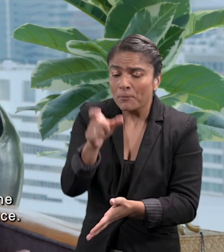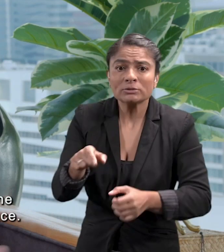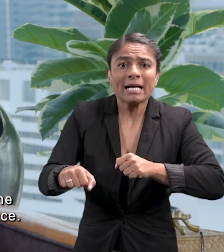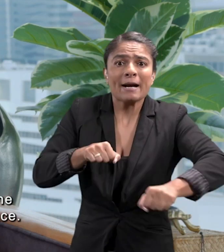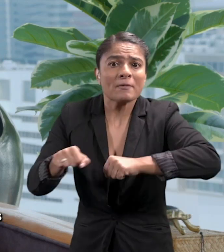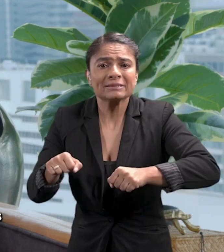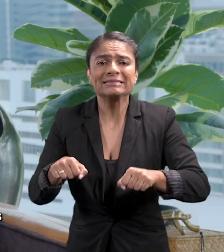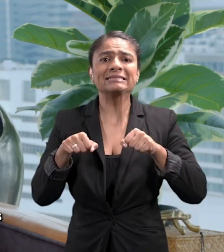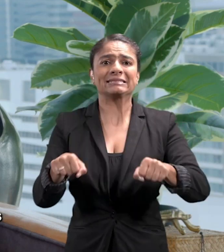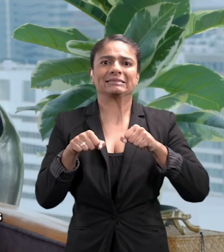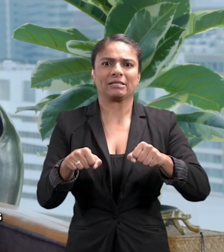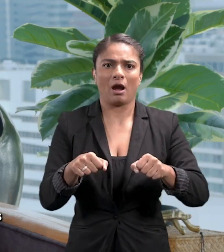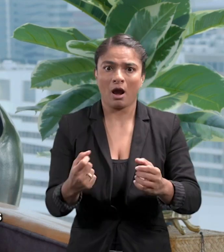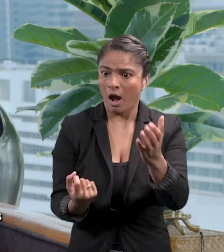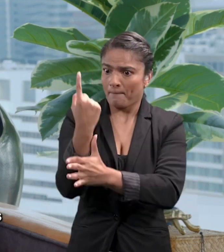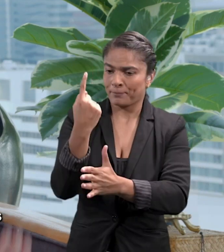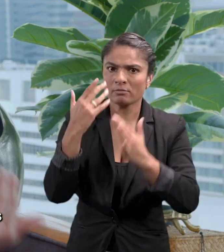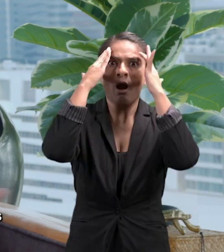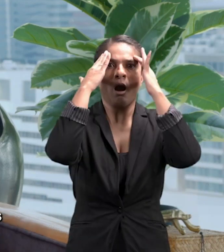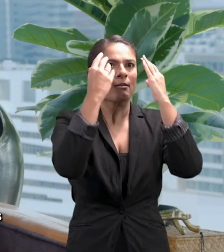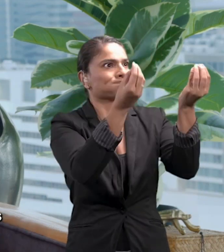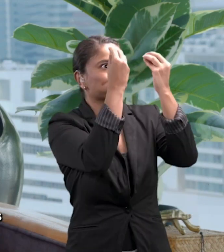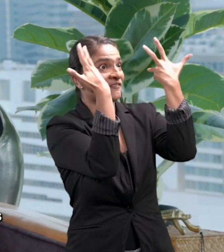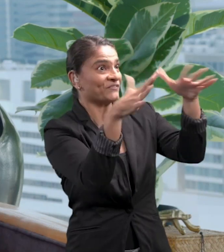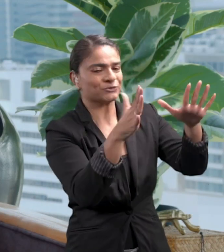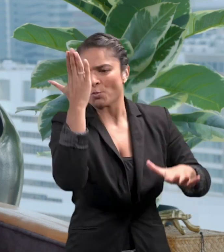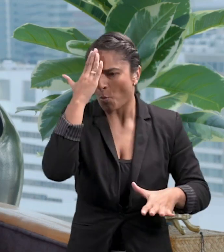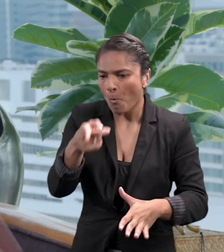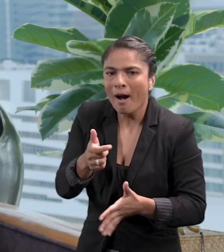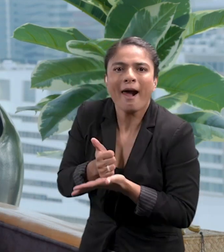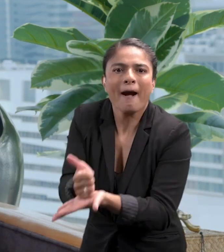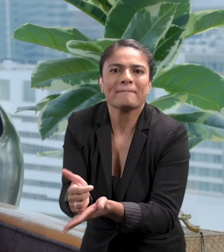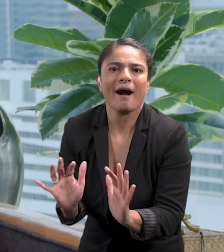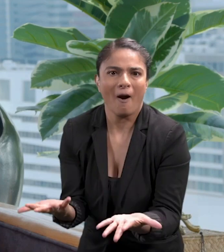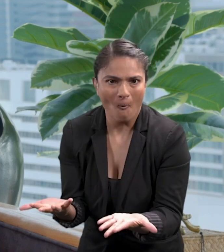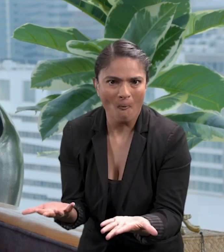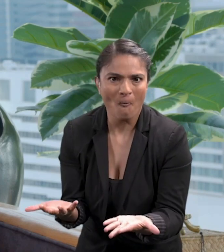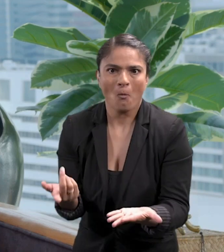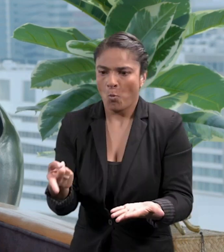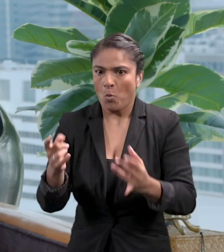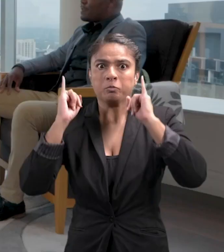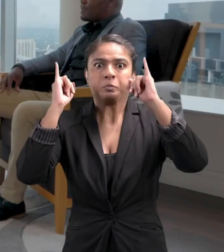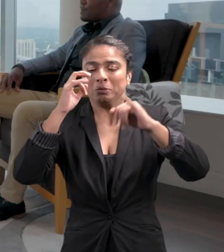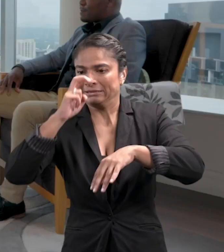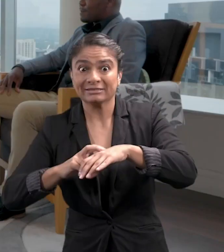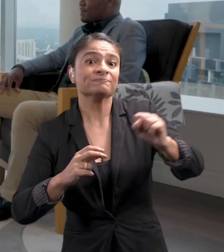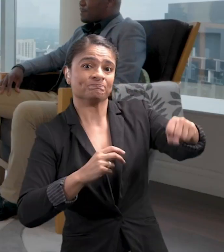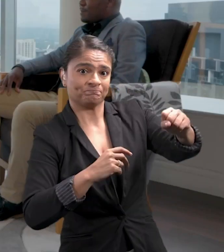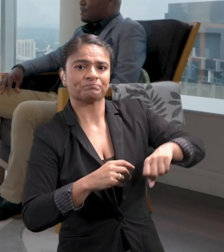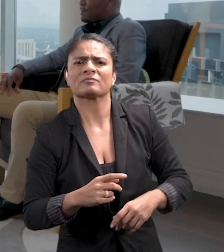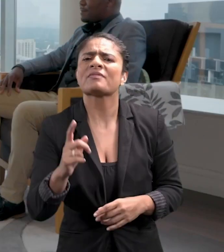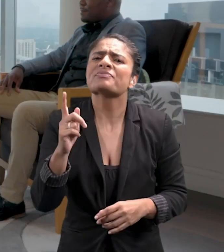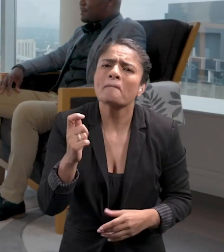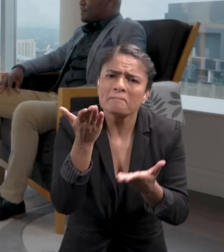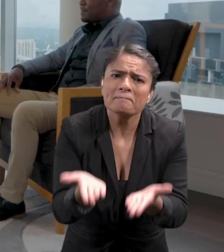and seizures, for instance. People might not know how to react to that, and if they have the workshops, then someone like that might be able to get the help they need. Yes. Themba, thank you so